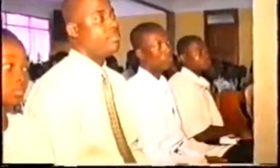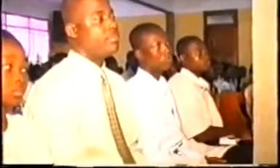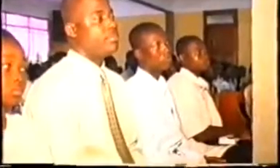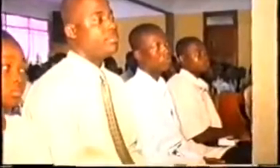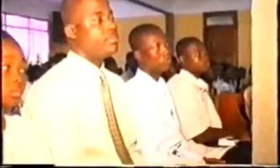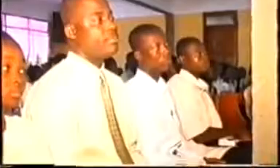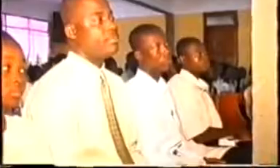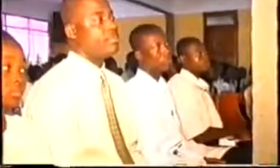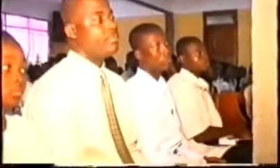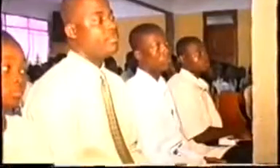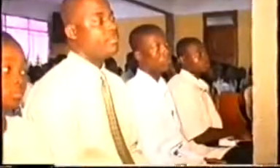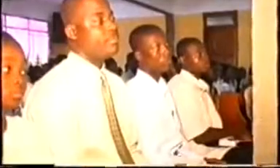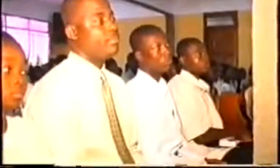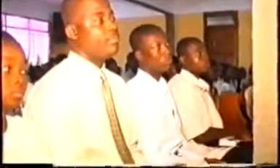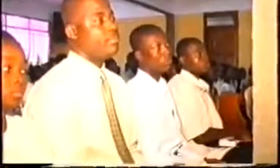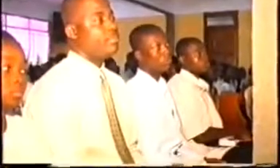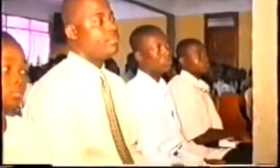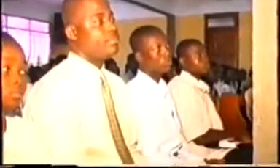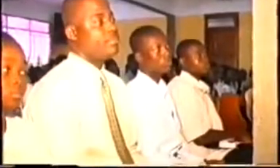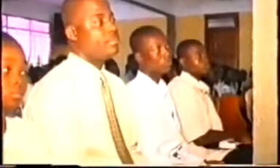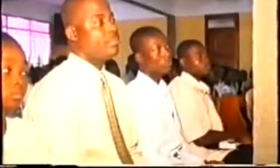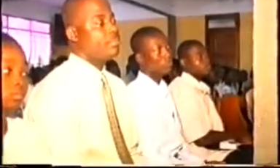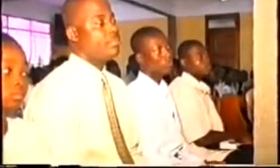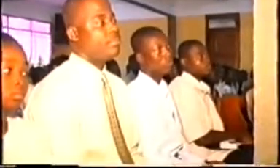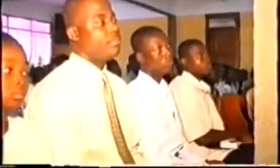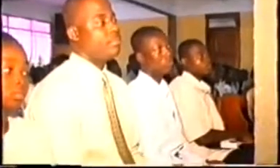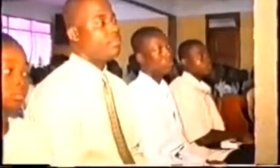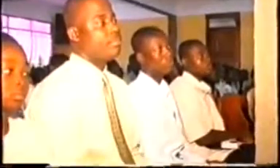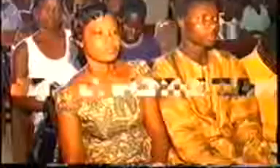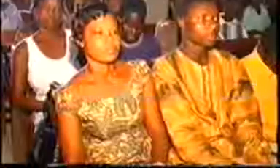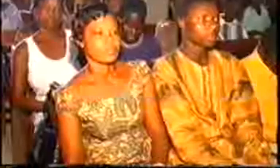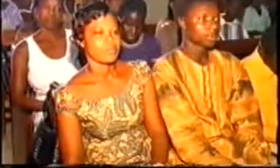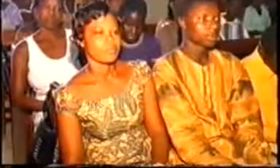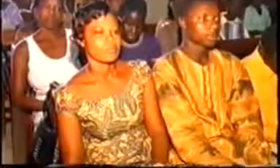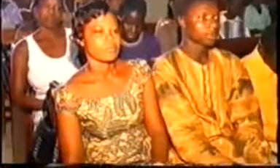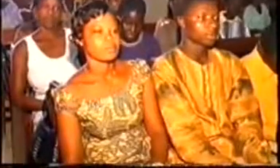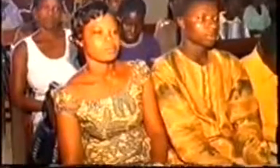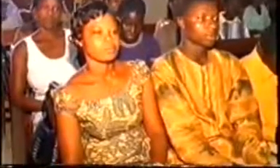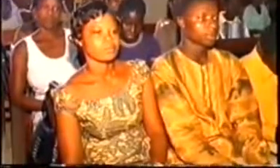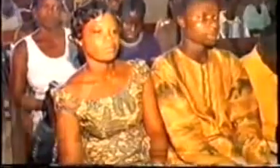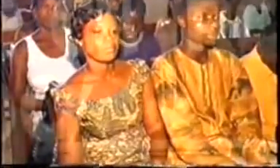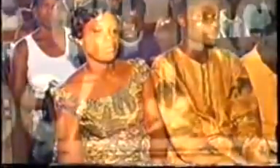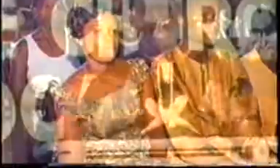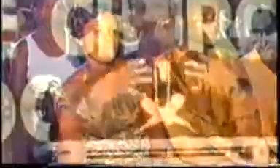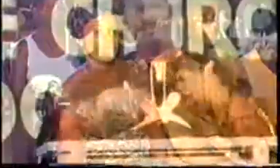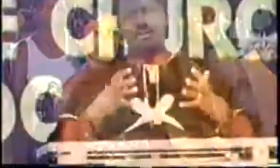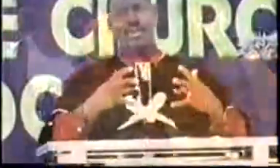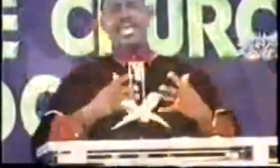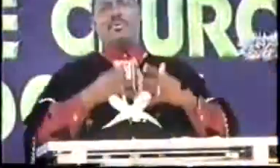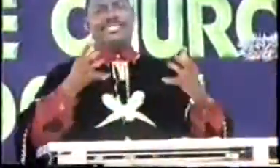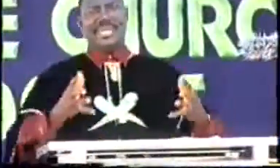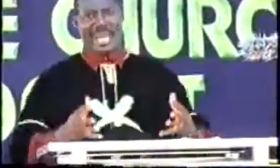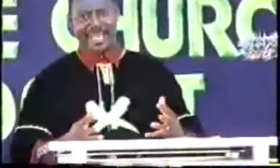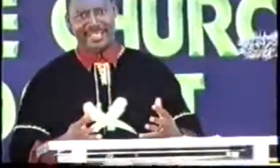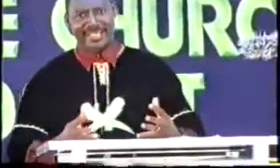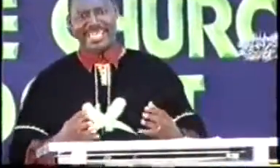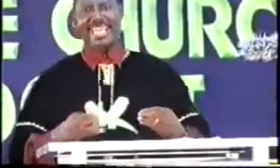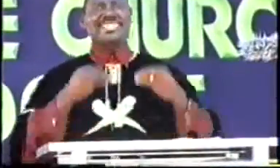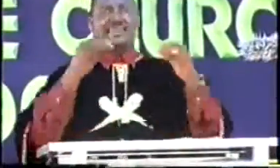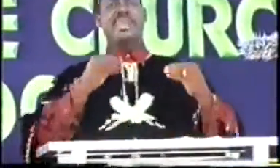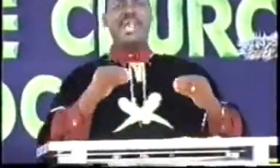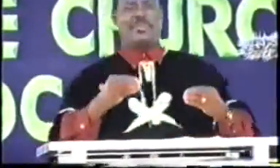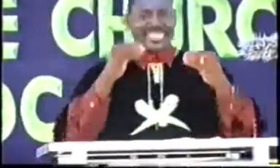no e bae e nti no instruments na ode aba no mo ma mo adwenye mo say ye mo dea na na me so na mo nsaka e